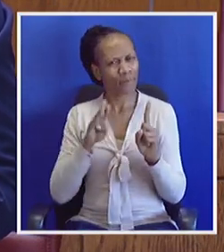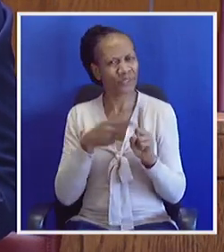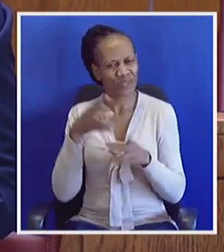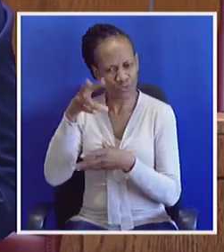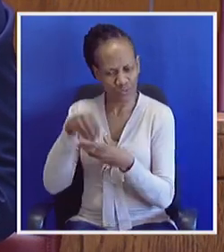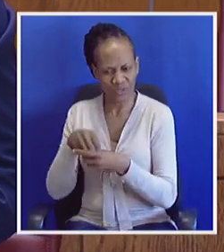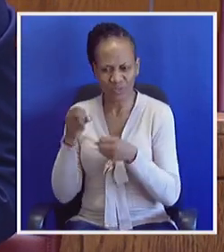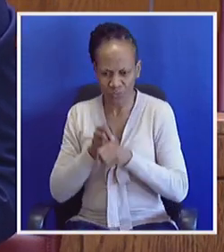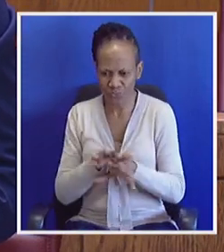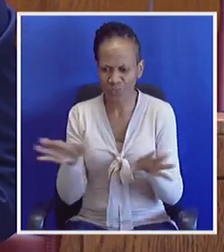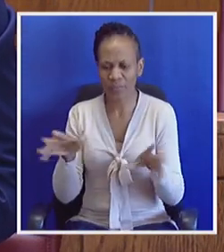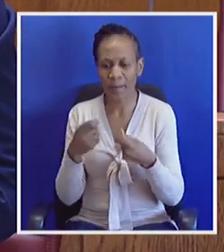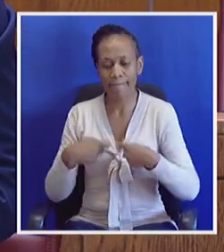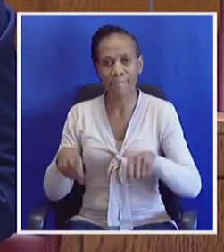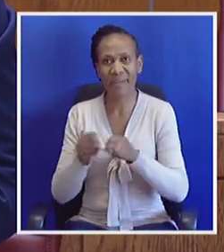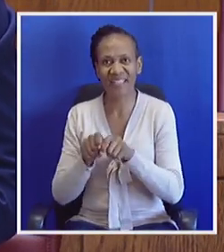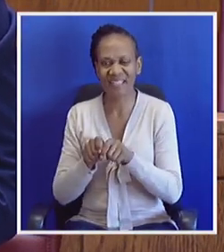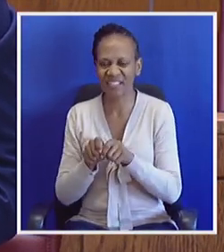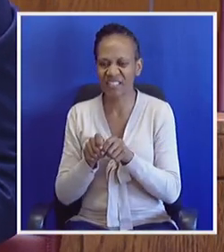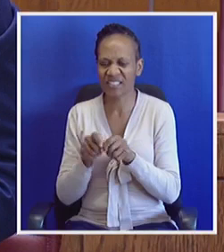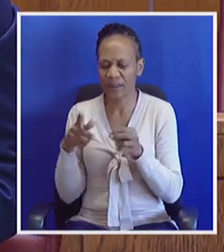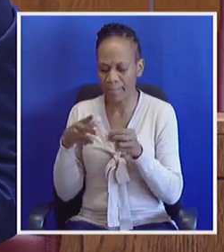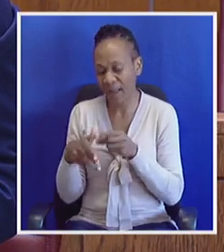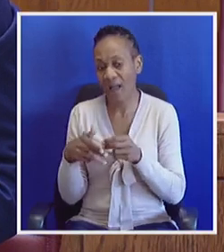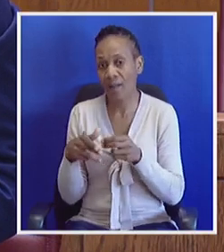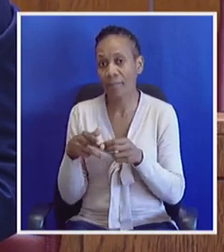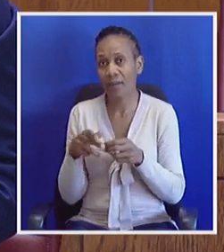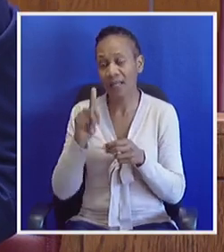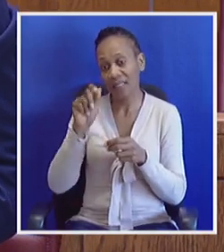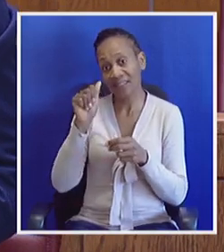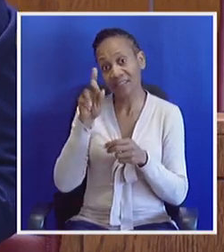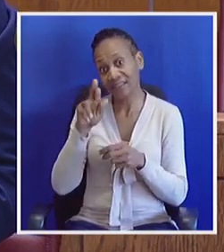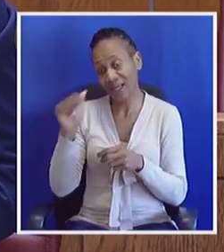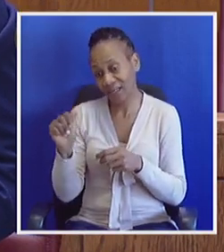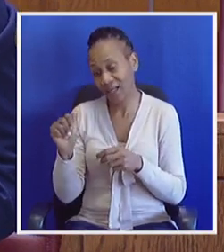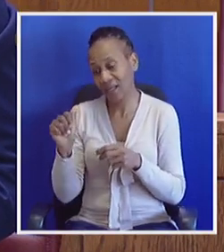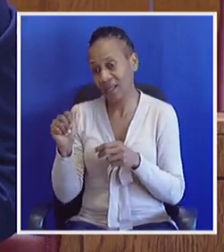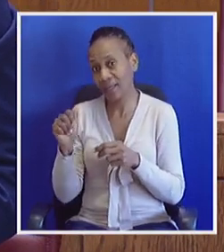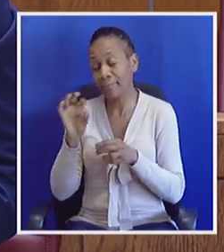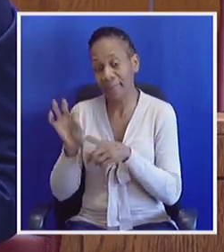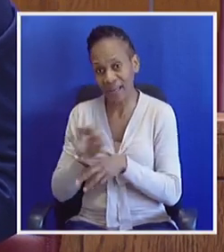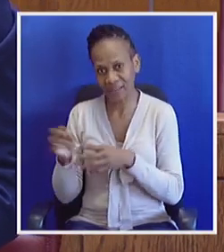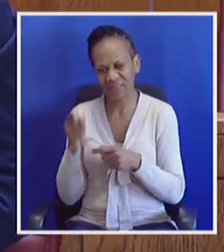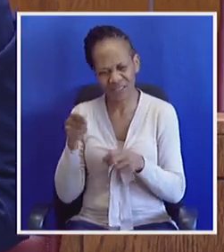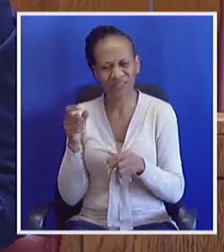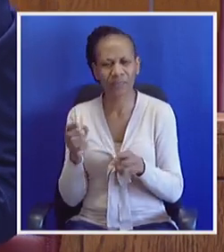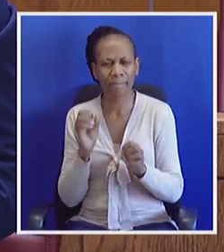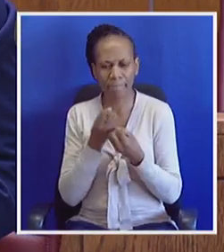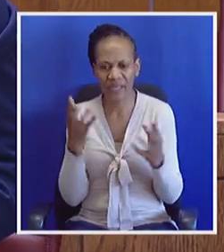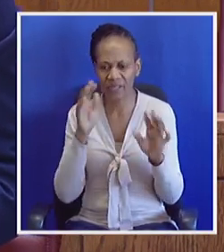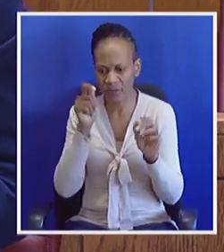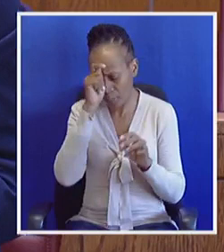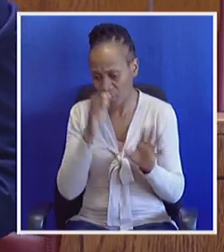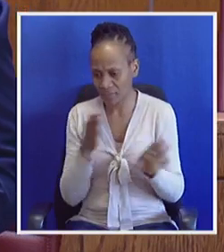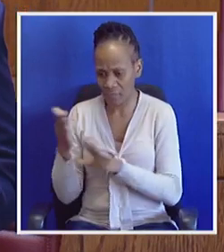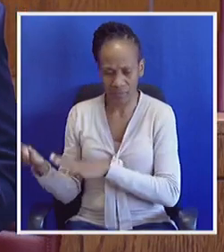involved in the rollout and the use of unsafe plastic circumcision device called the Tara clamp that caused fatalities, Deputy President. Now, Deputy President, if you're